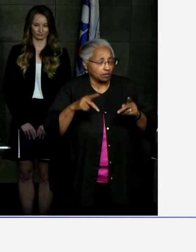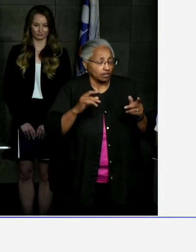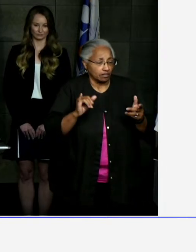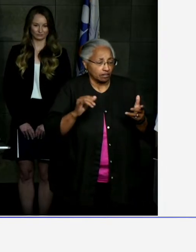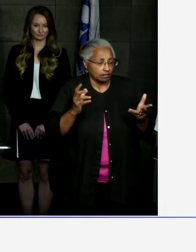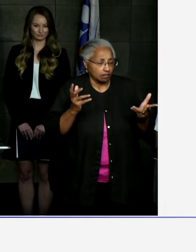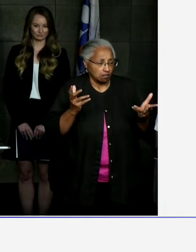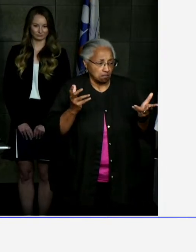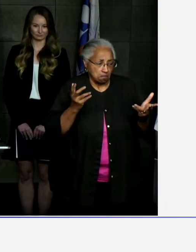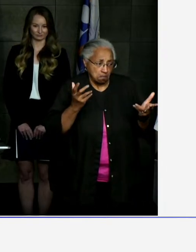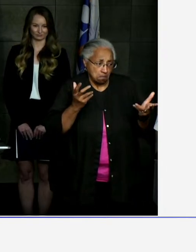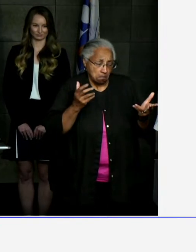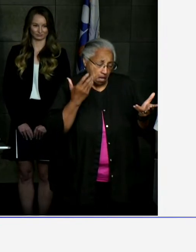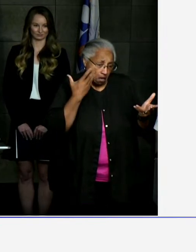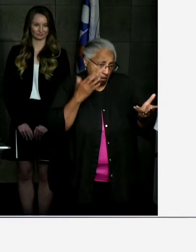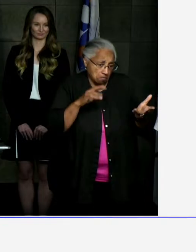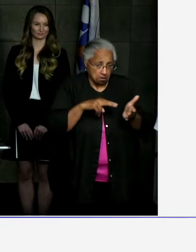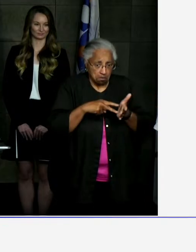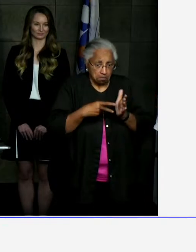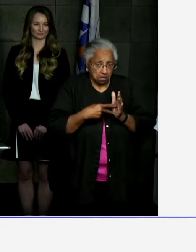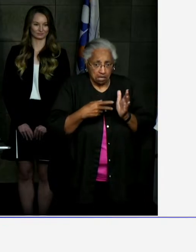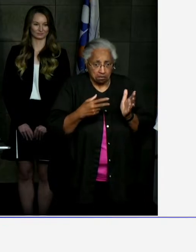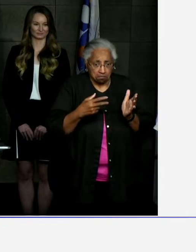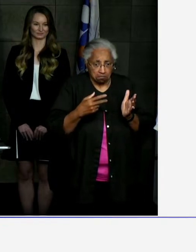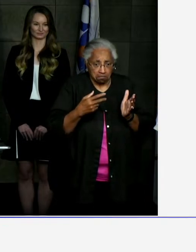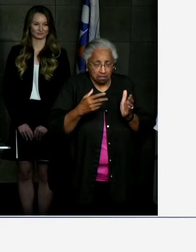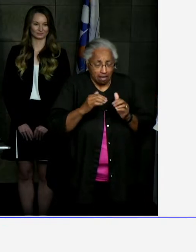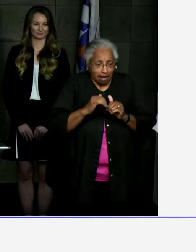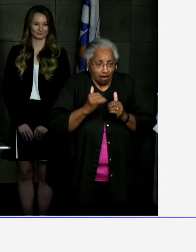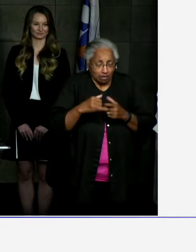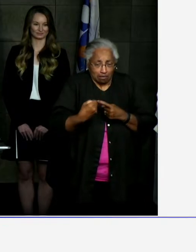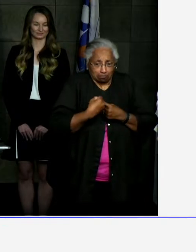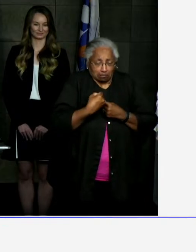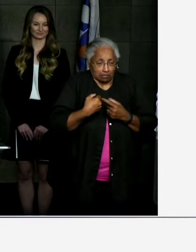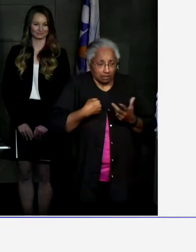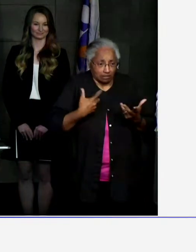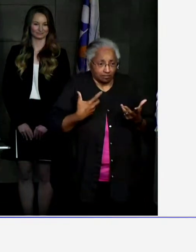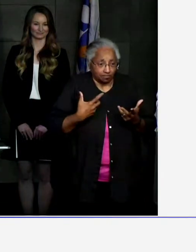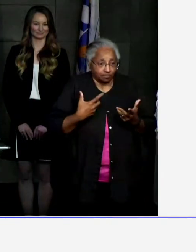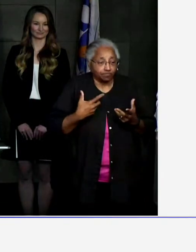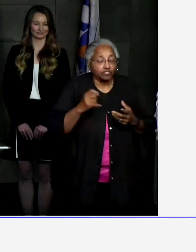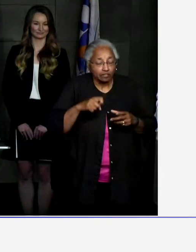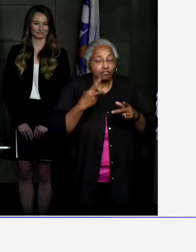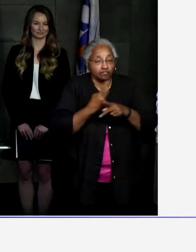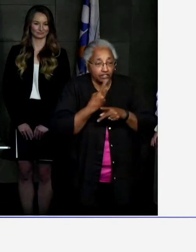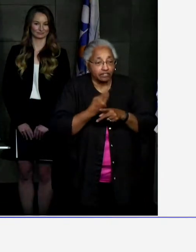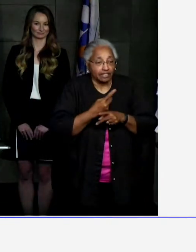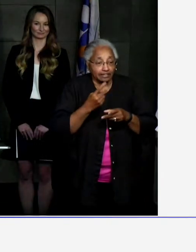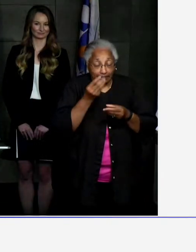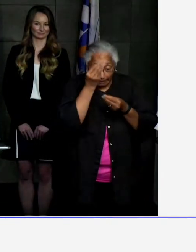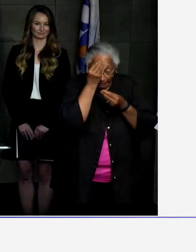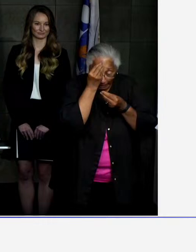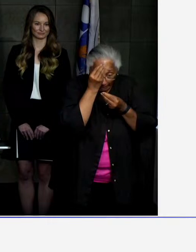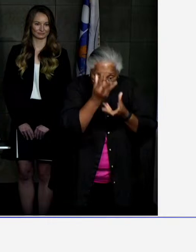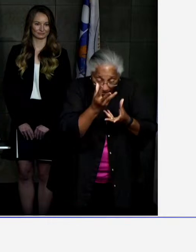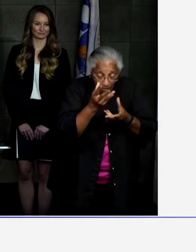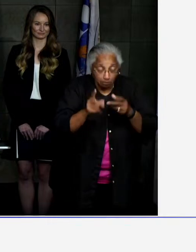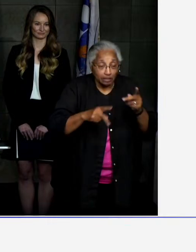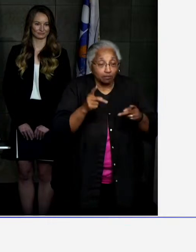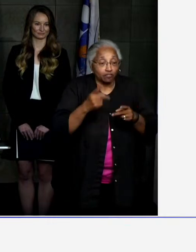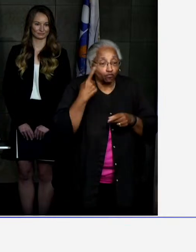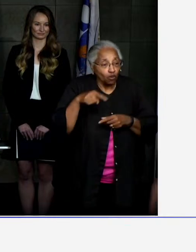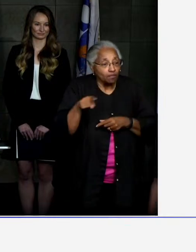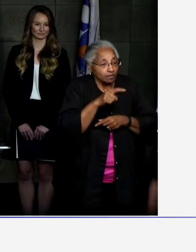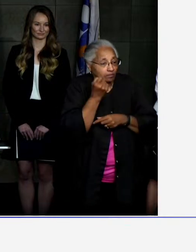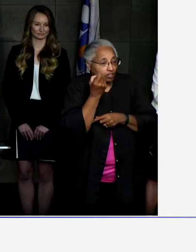I'm going to say, well, I don't really know what 30 inches of rain is going to do to me, type of thing. That's what we got to figure out how to communicate. What that's going to do is going to do this to that river,